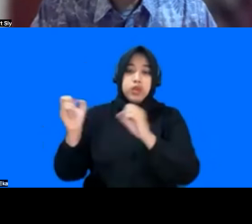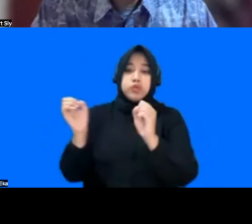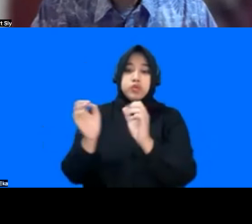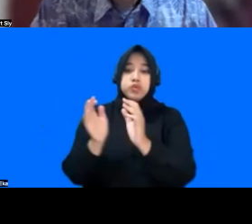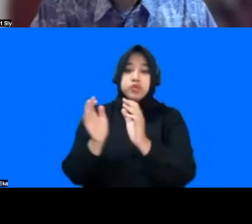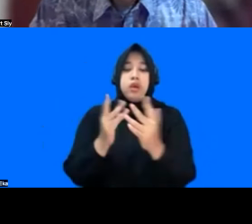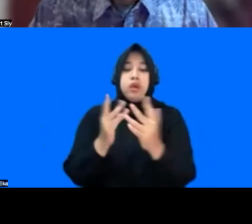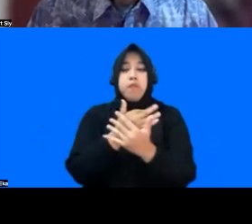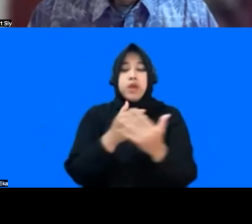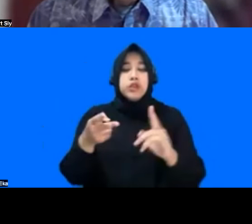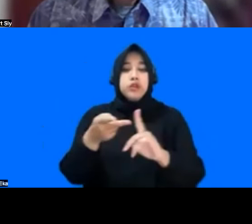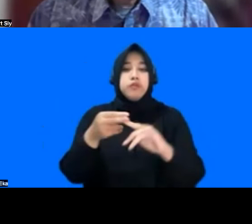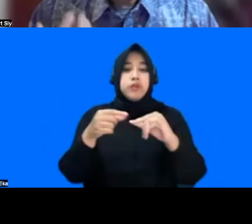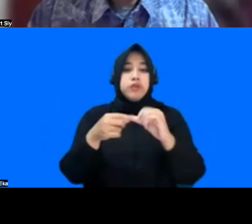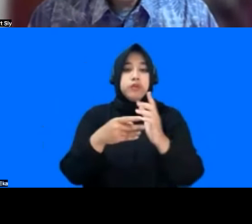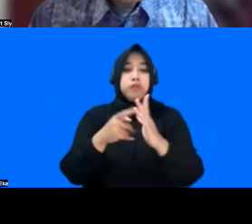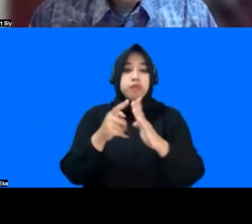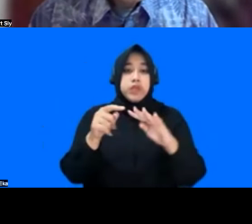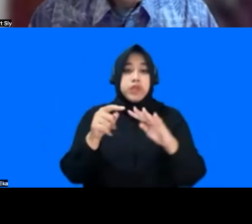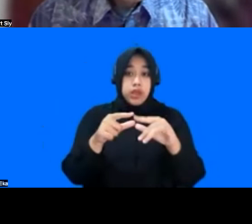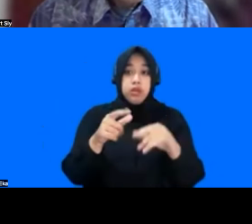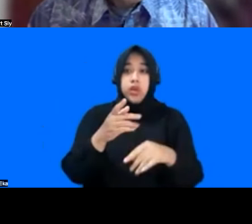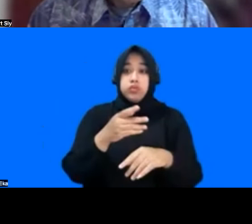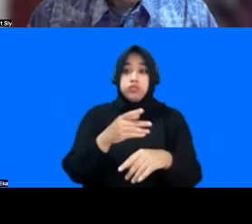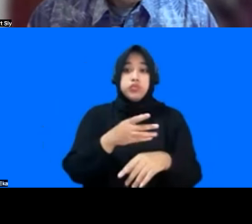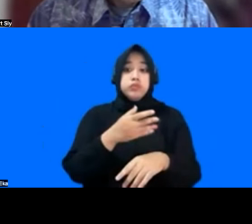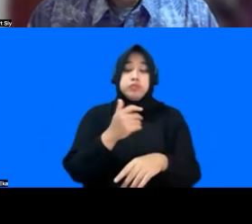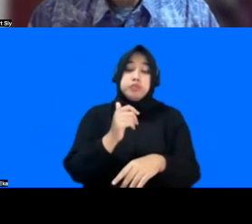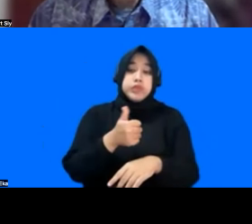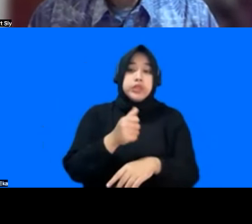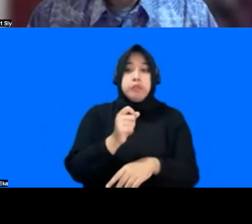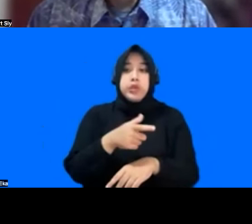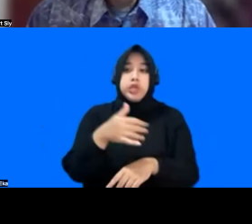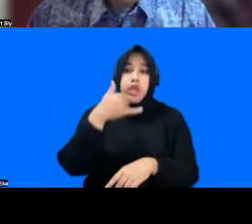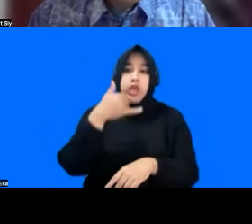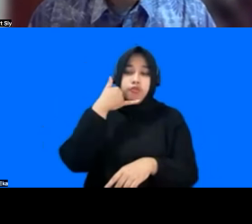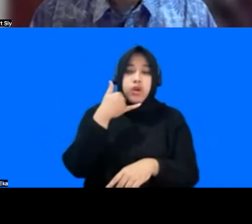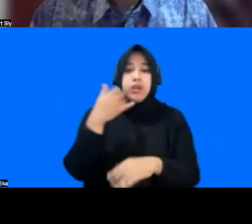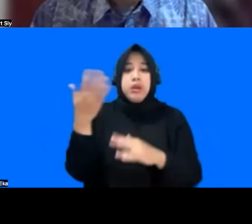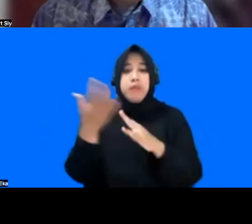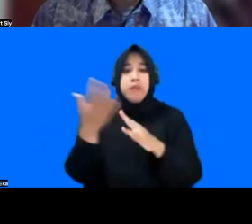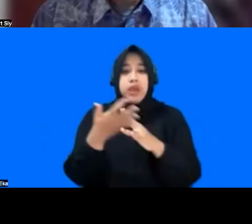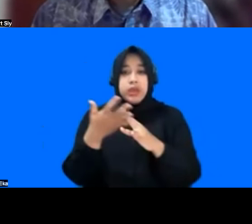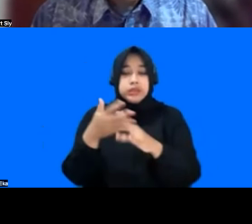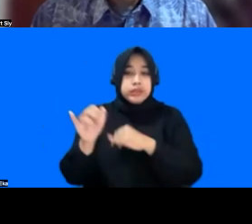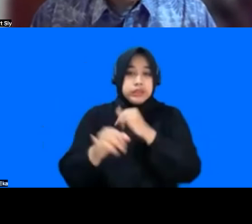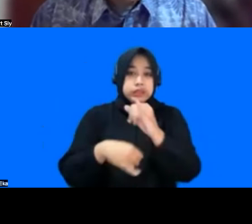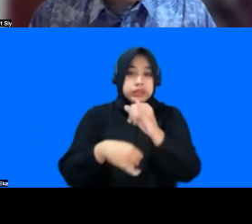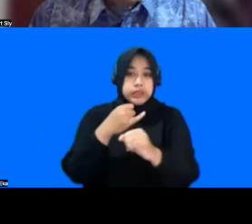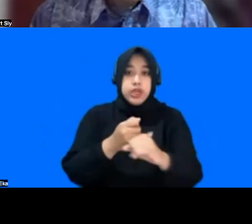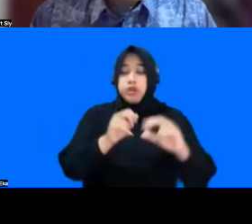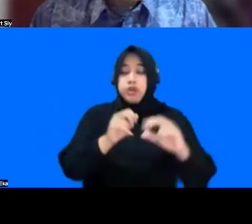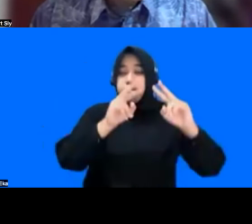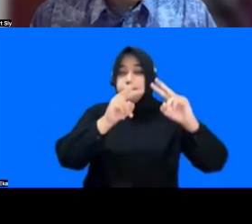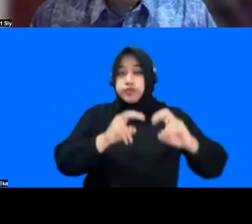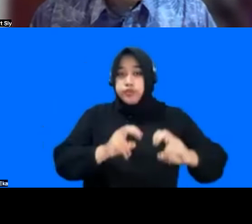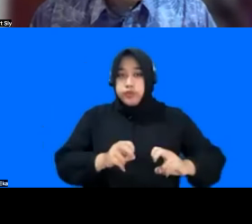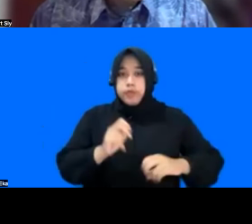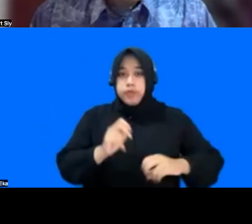internet. A survey can be constructed, for example, using Google Forms and circulated